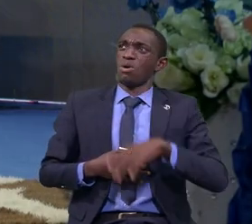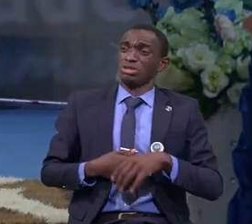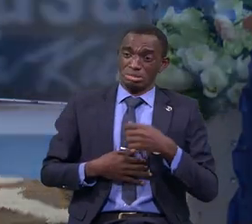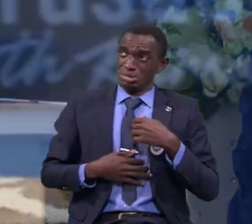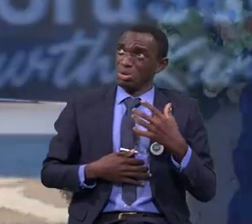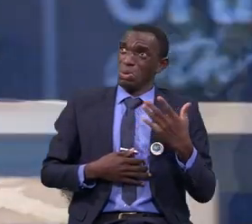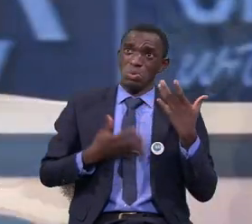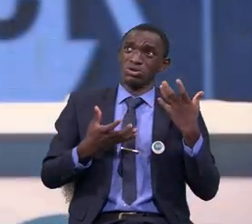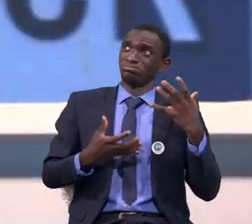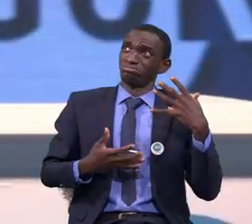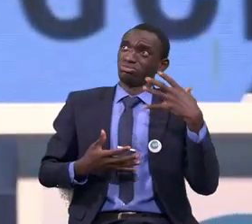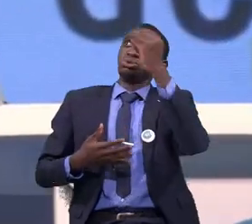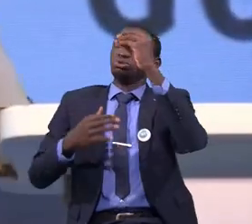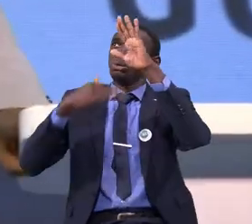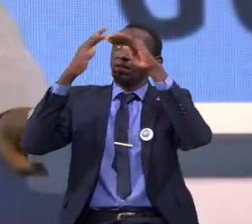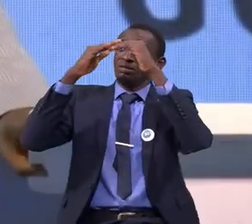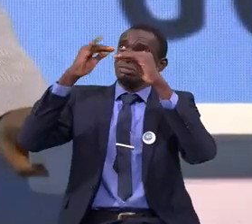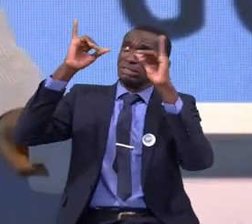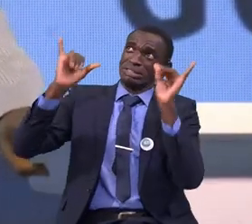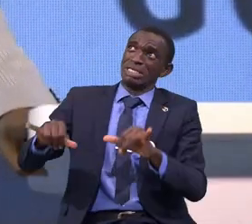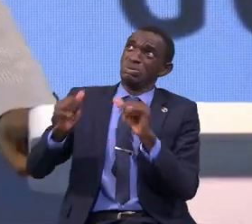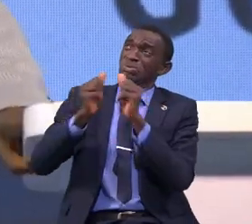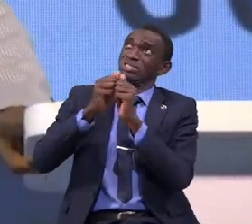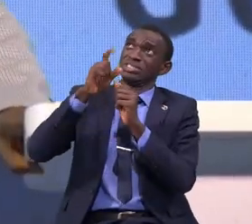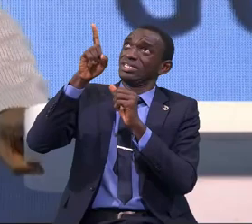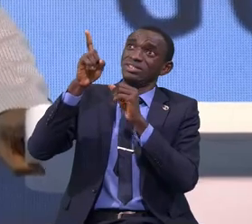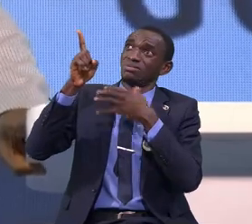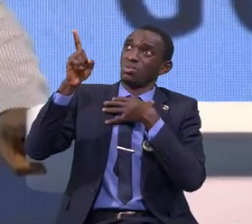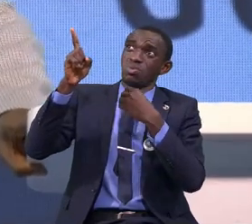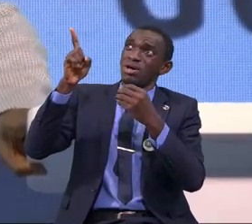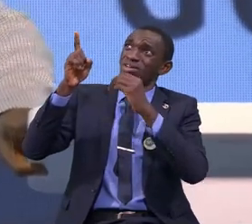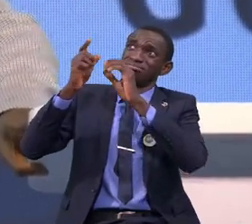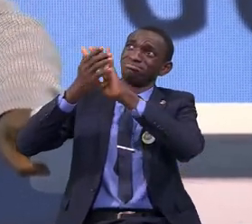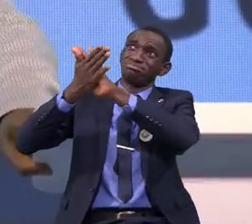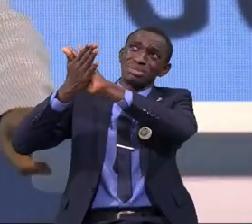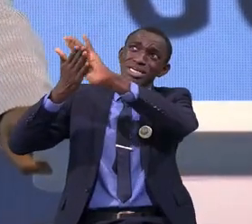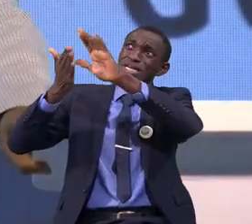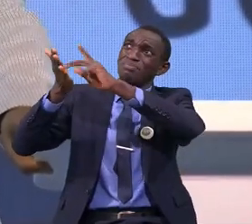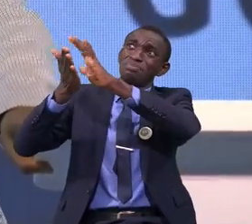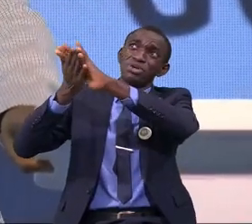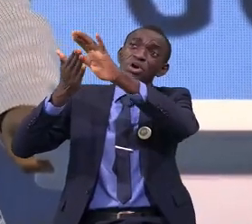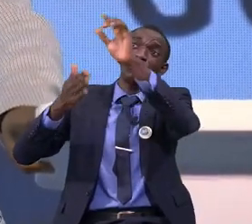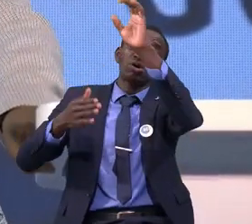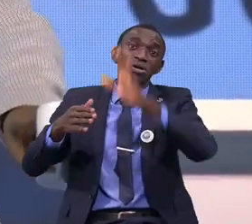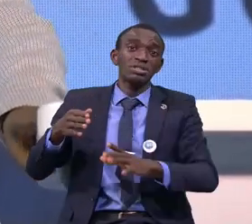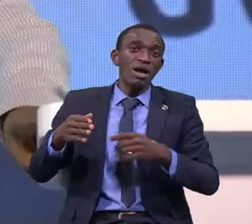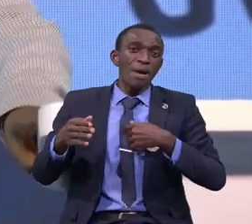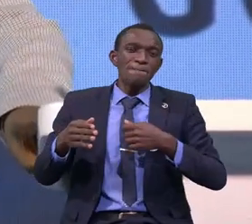and live with this immaculately white and pure God, I